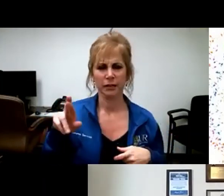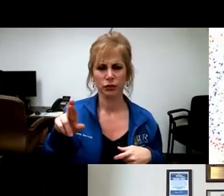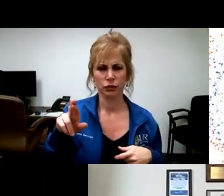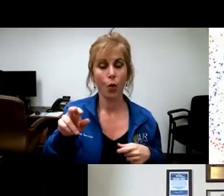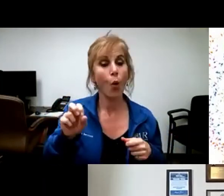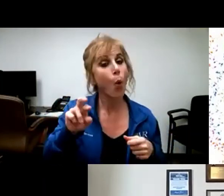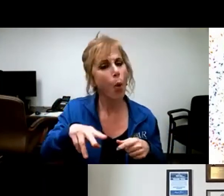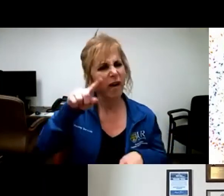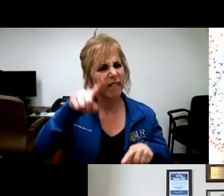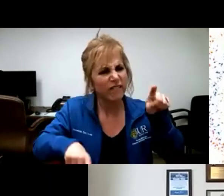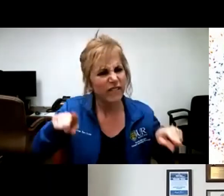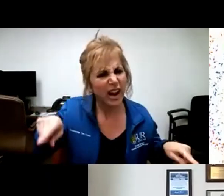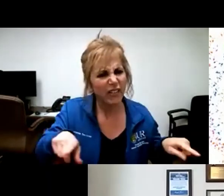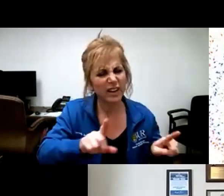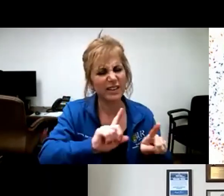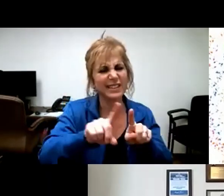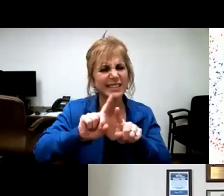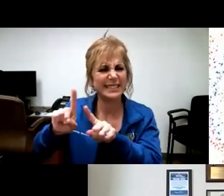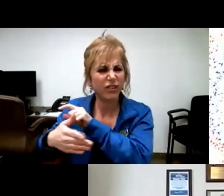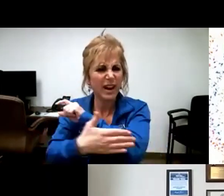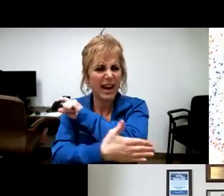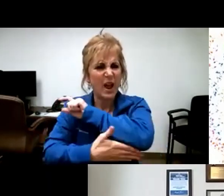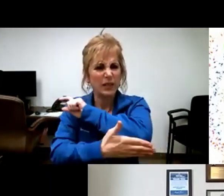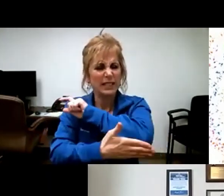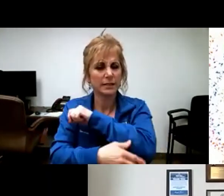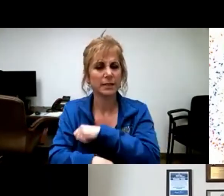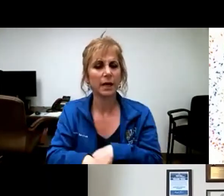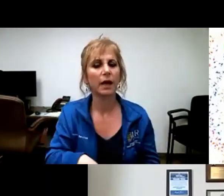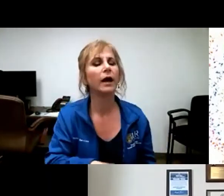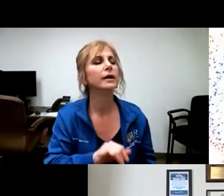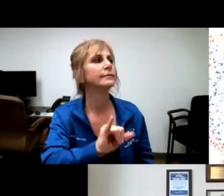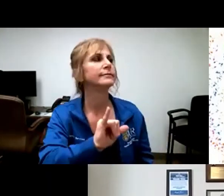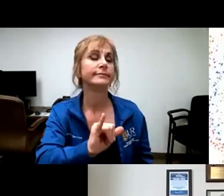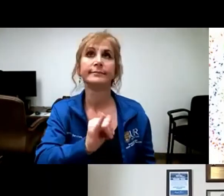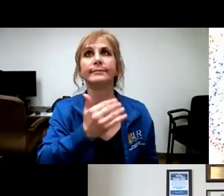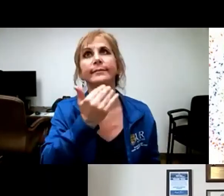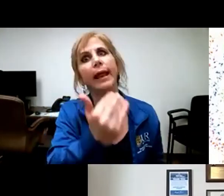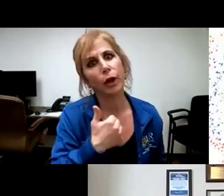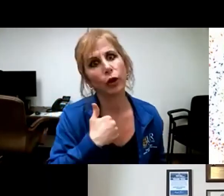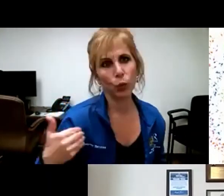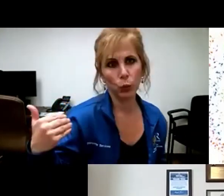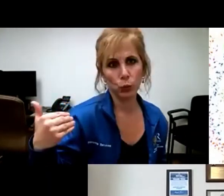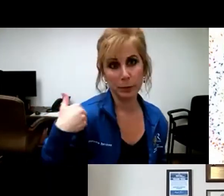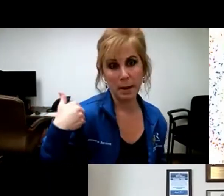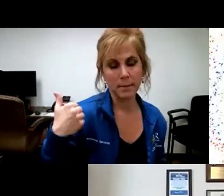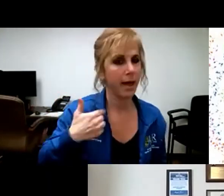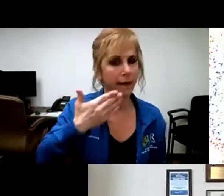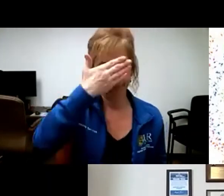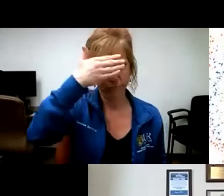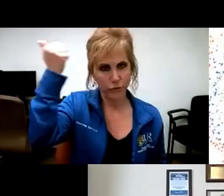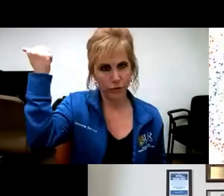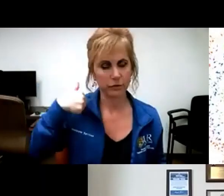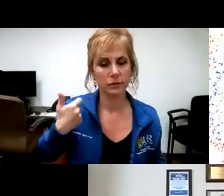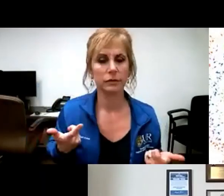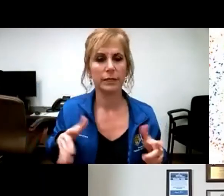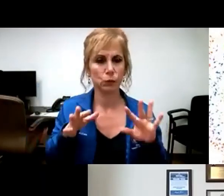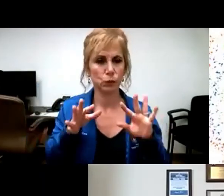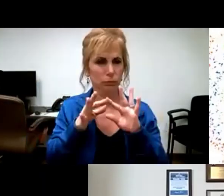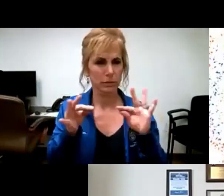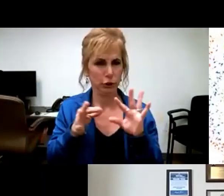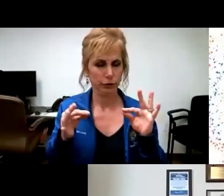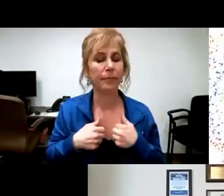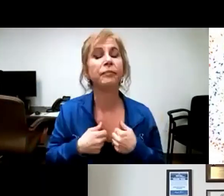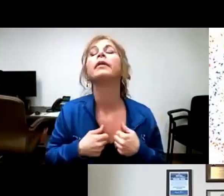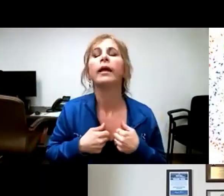Bless you to whoever asked this question, because I meant to mention this during my presentation and it completely slipped my mind as I was going through the many tables. But